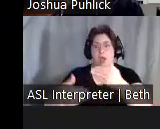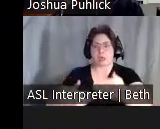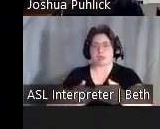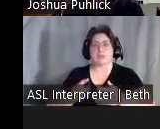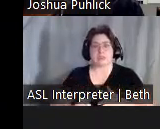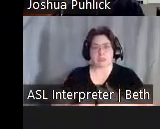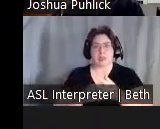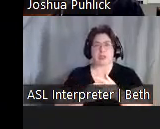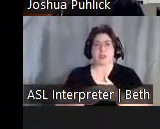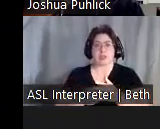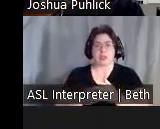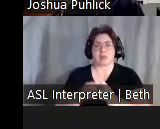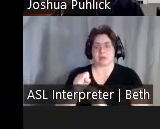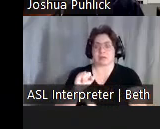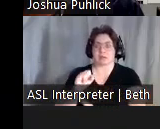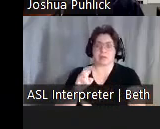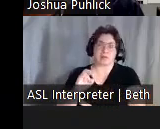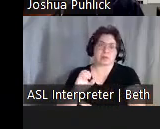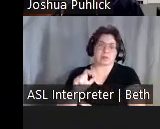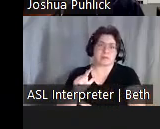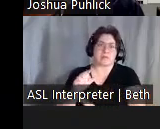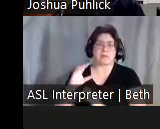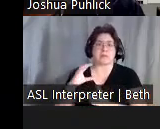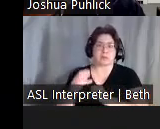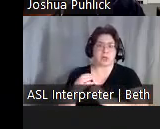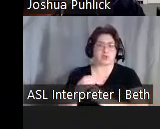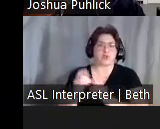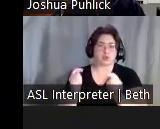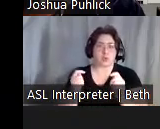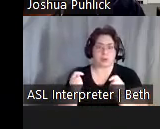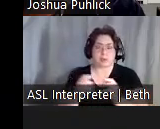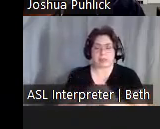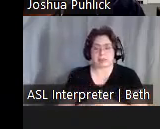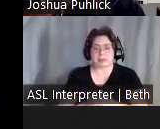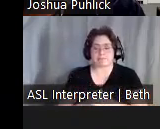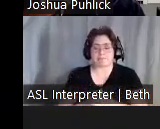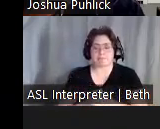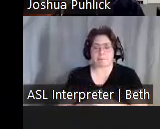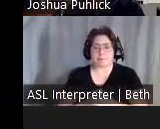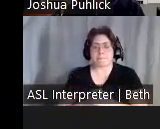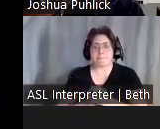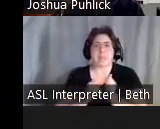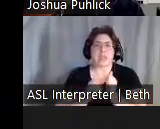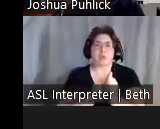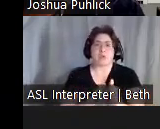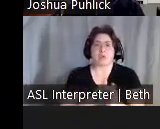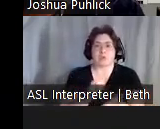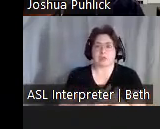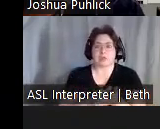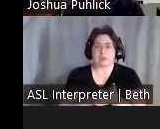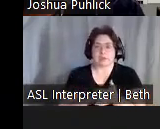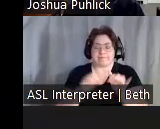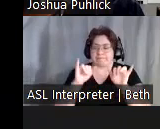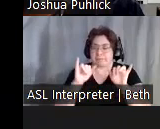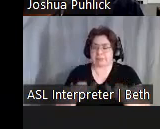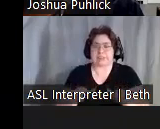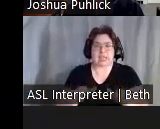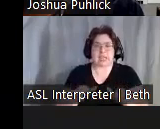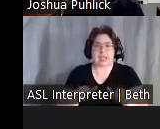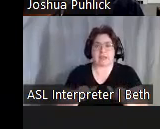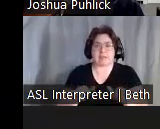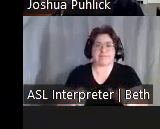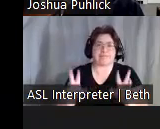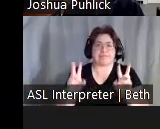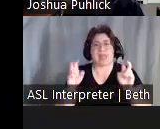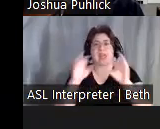implementing silvicultural treatments. According to that, you're staying within that framework